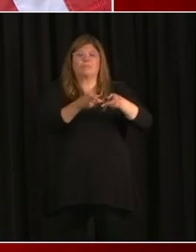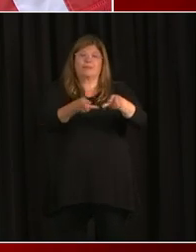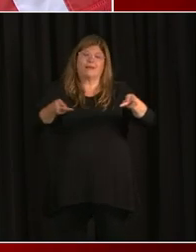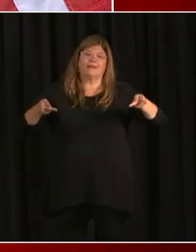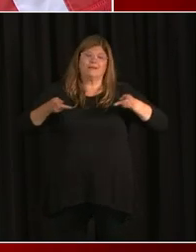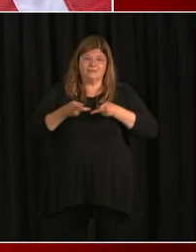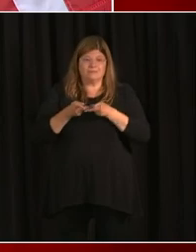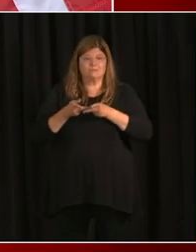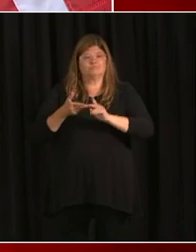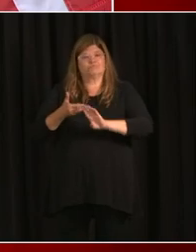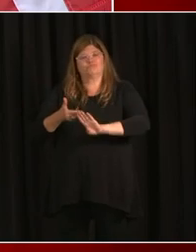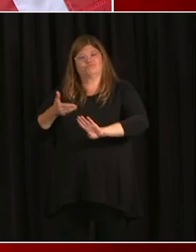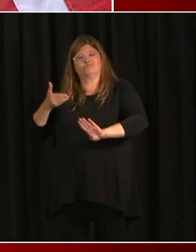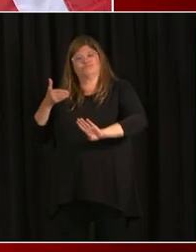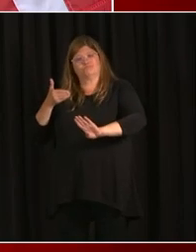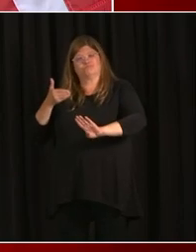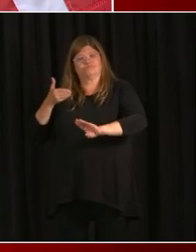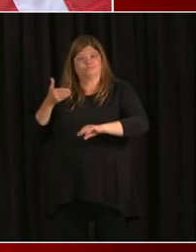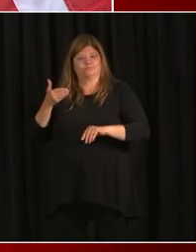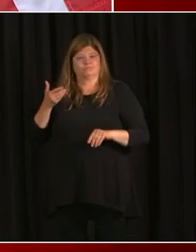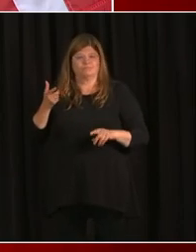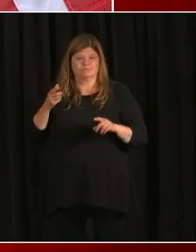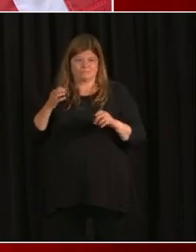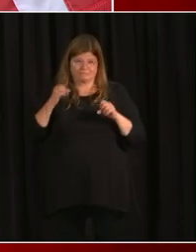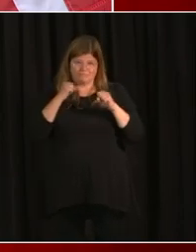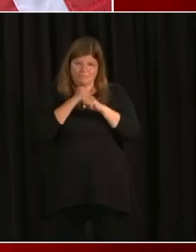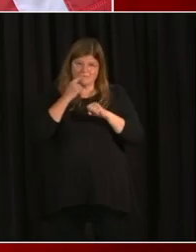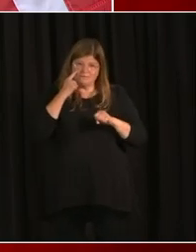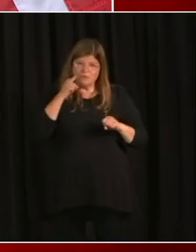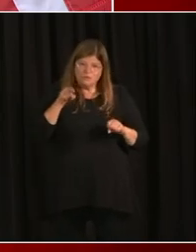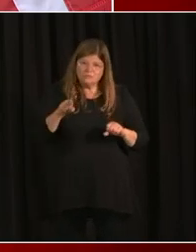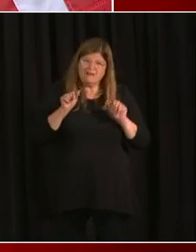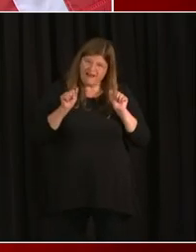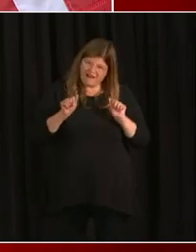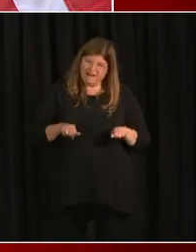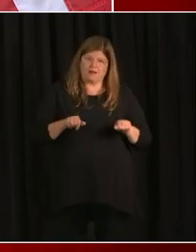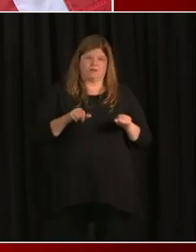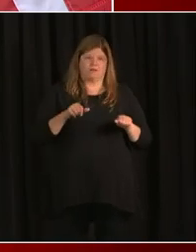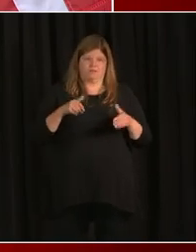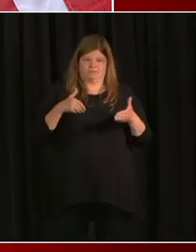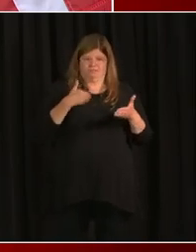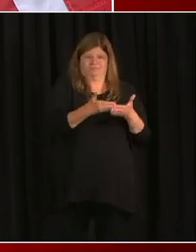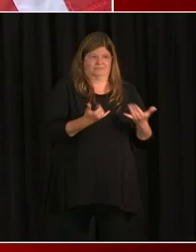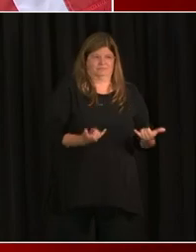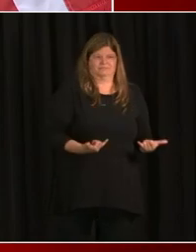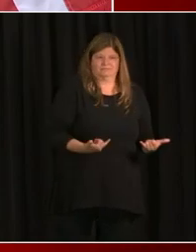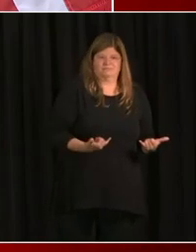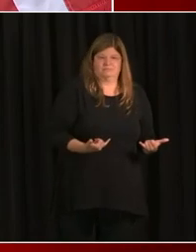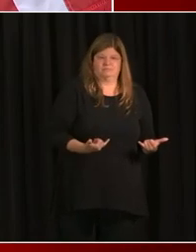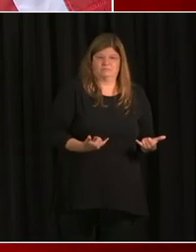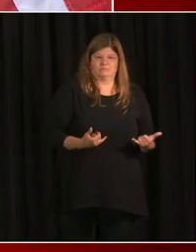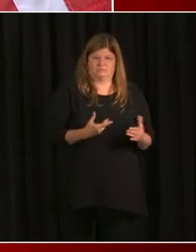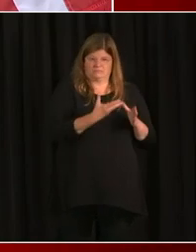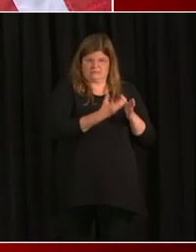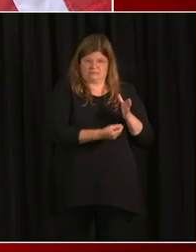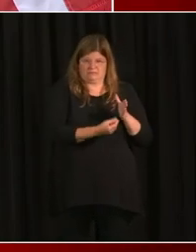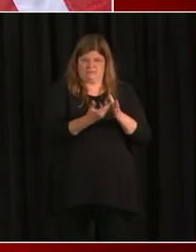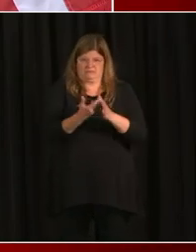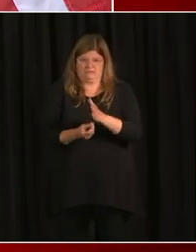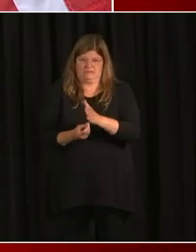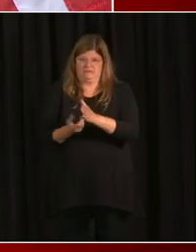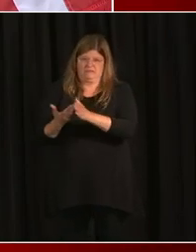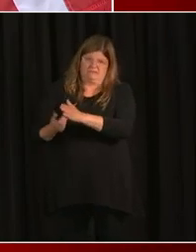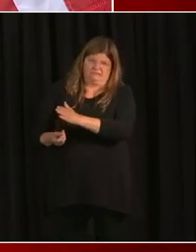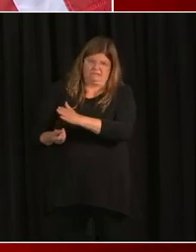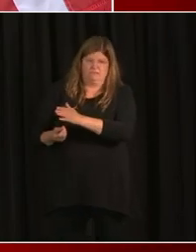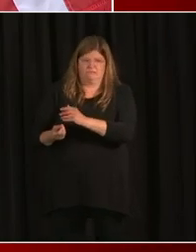saw and visit people who are still alive. But we're losing those people, as you can see, who